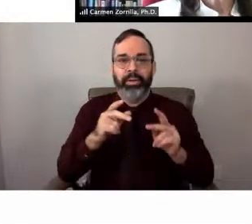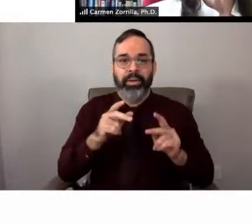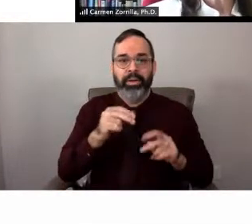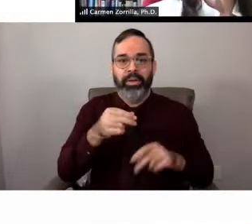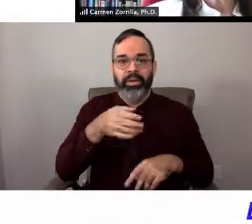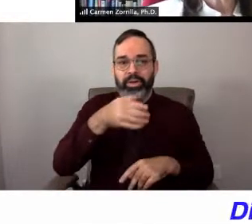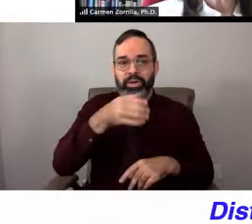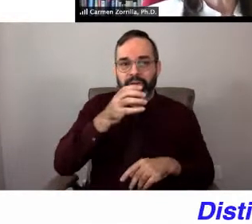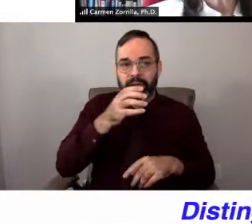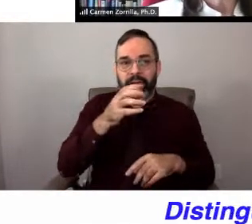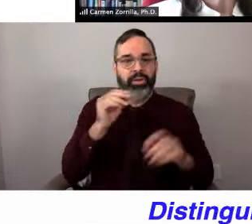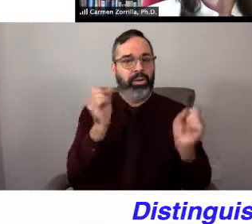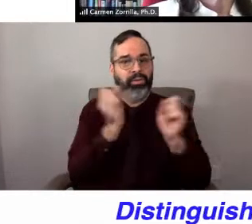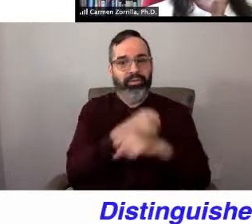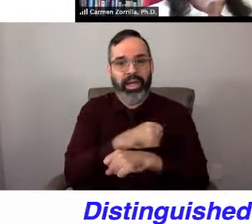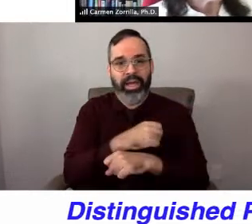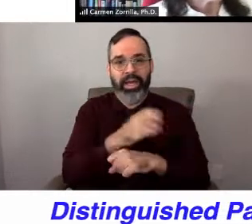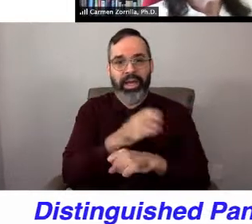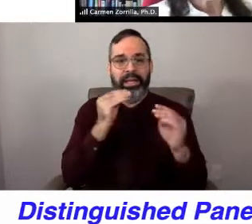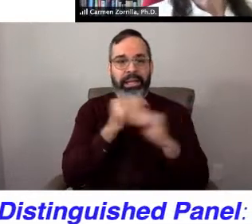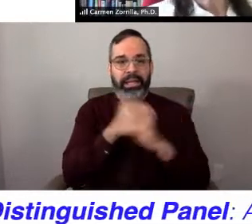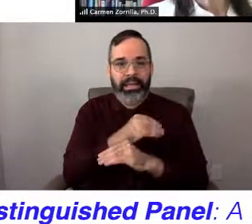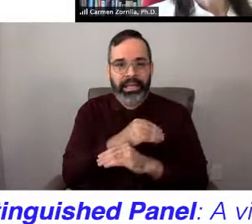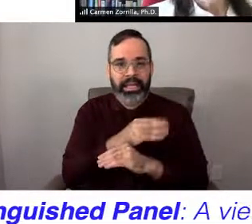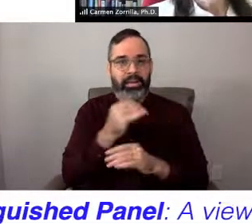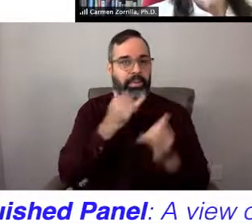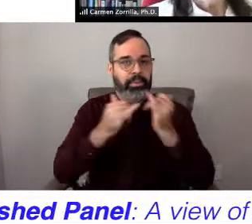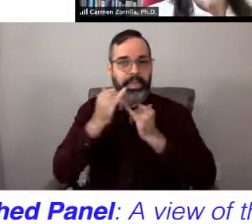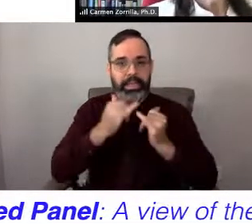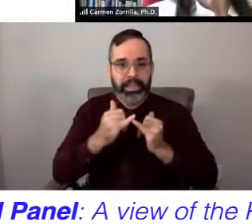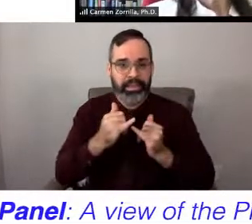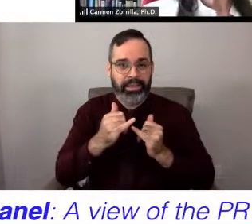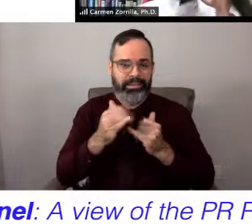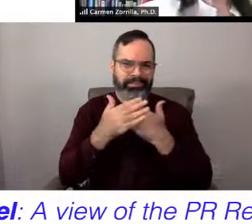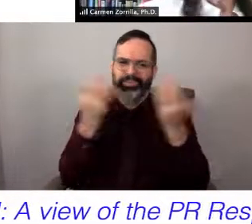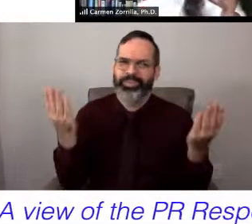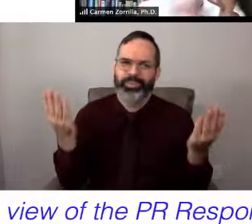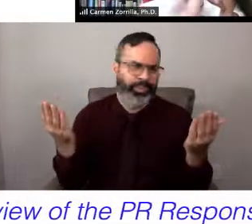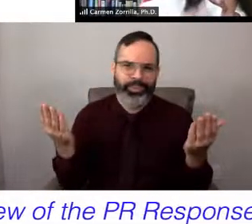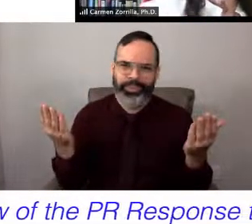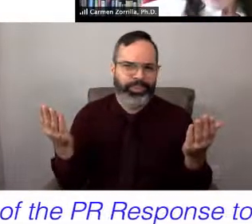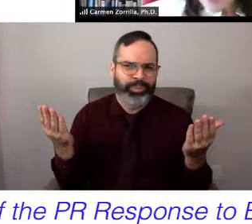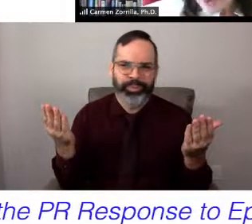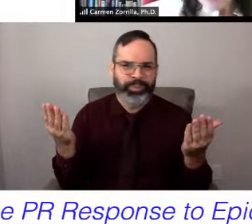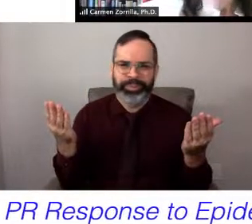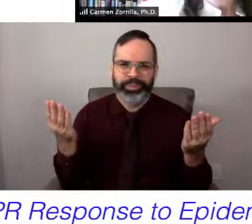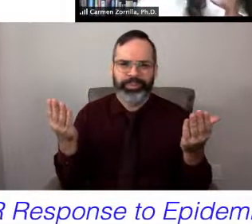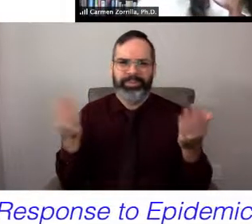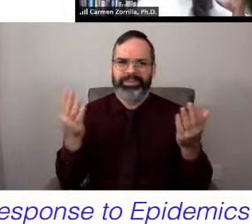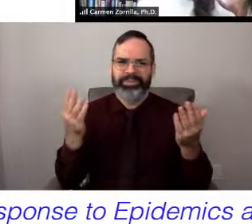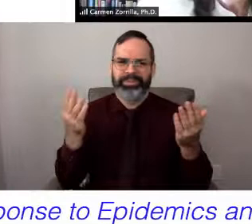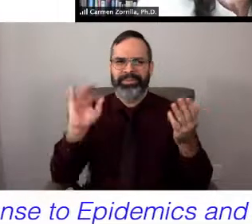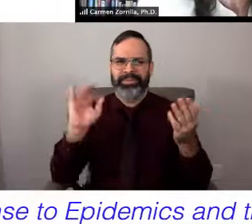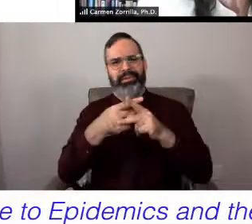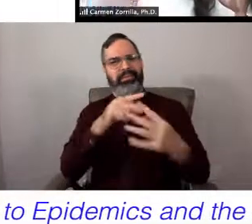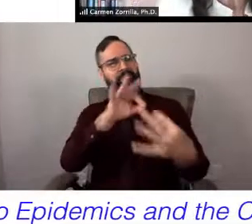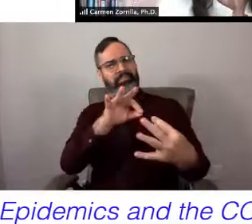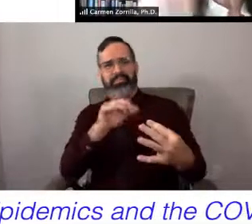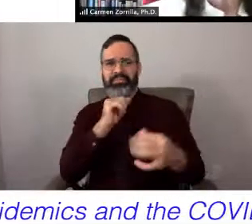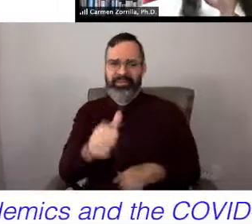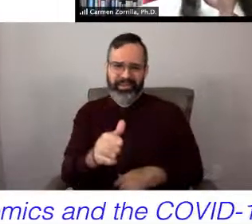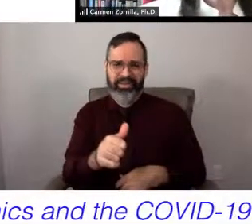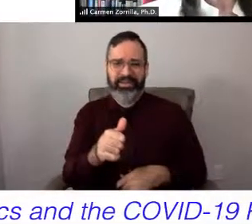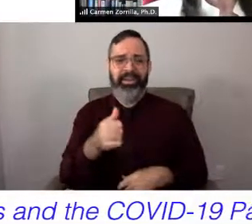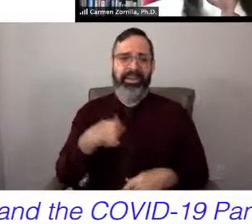don't lie, and don't make mistakes, and they don't exist. And so for all of us who are not perfect, we might need